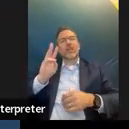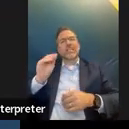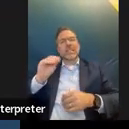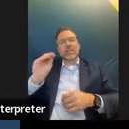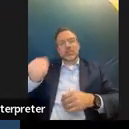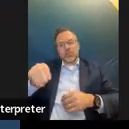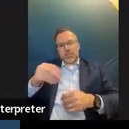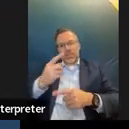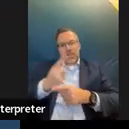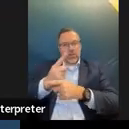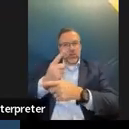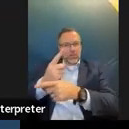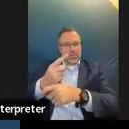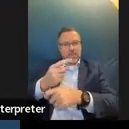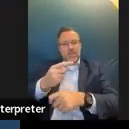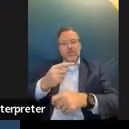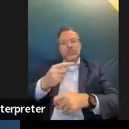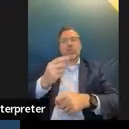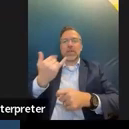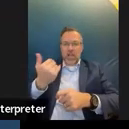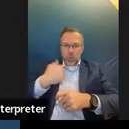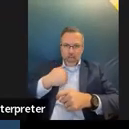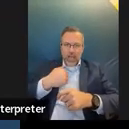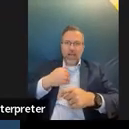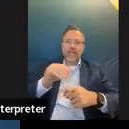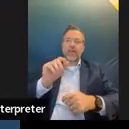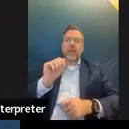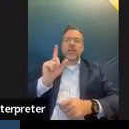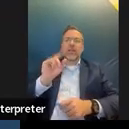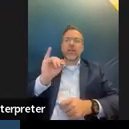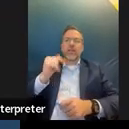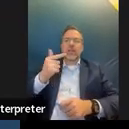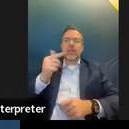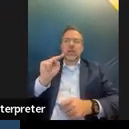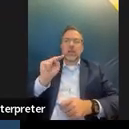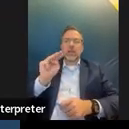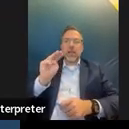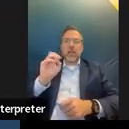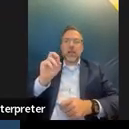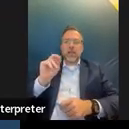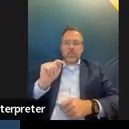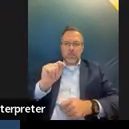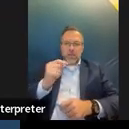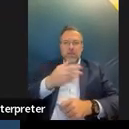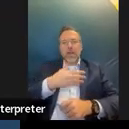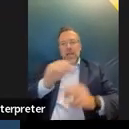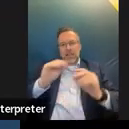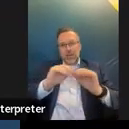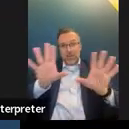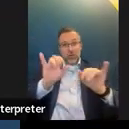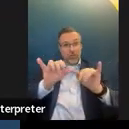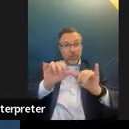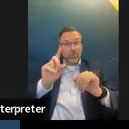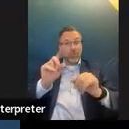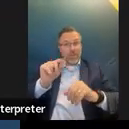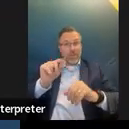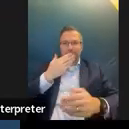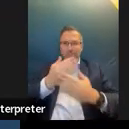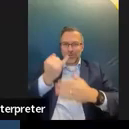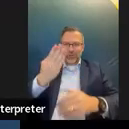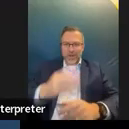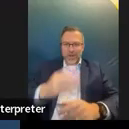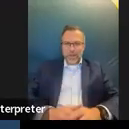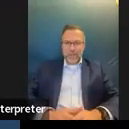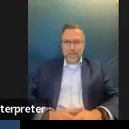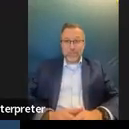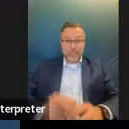accuracy. So we have alignment, we have clear baseline data, and clear measurement data in our goal. Nice job. All